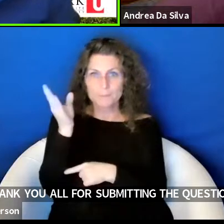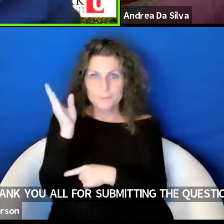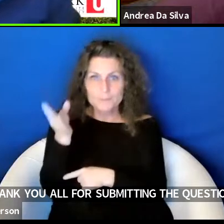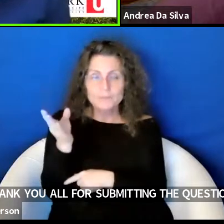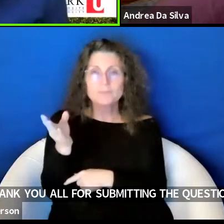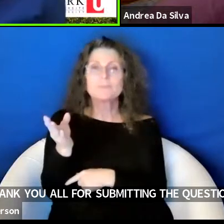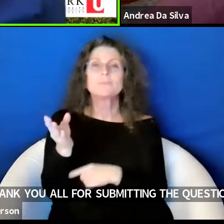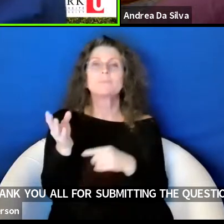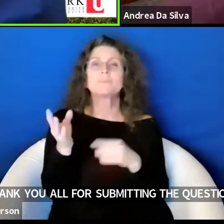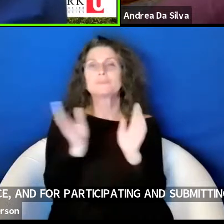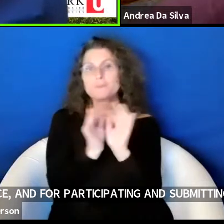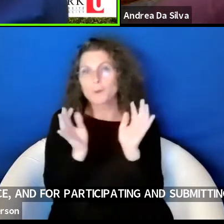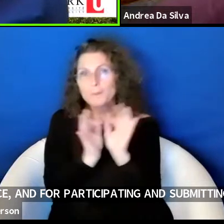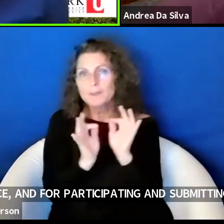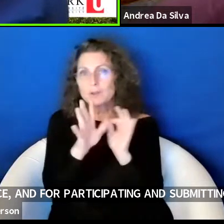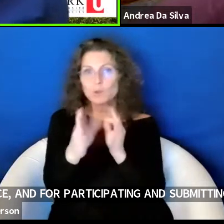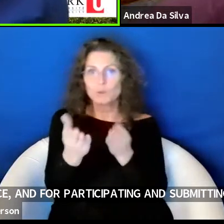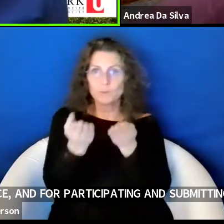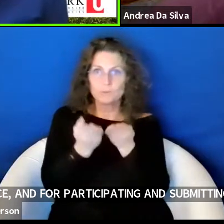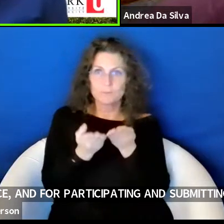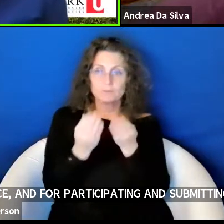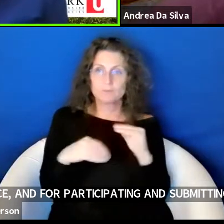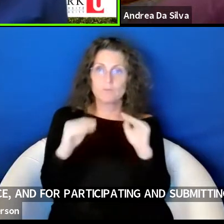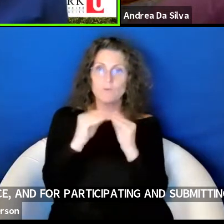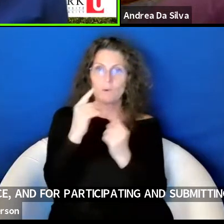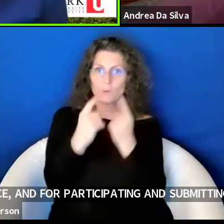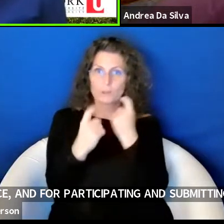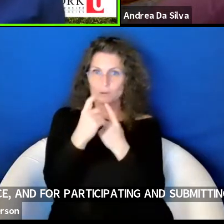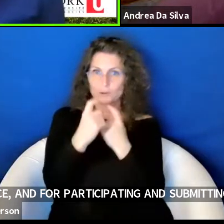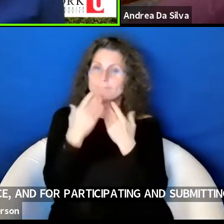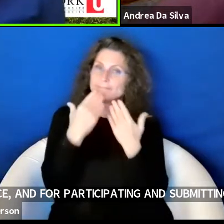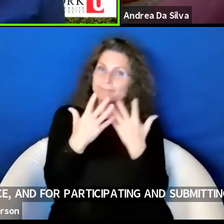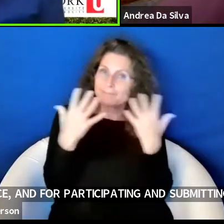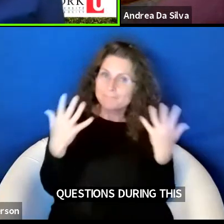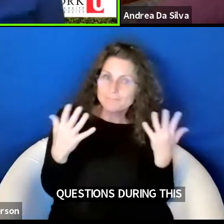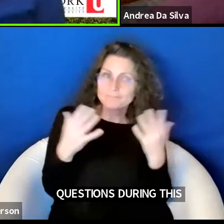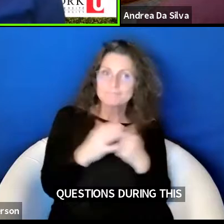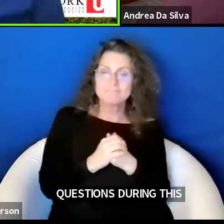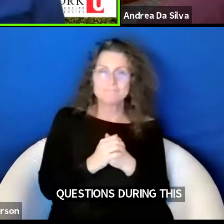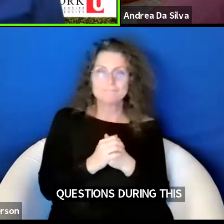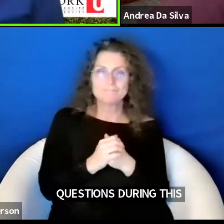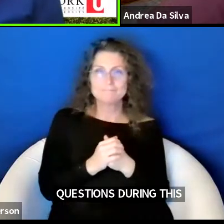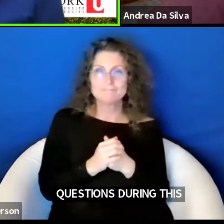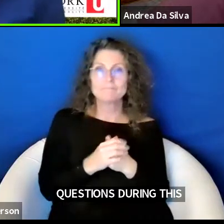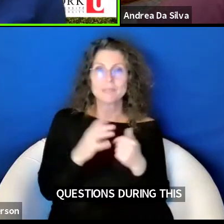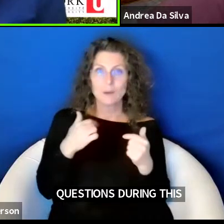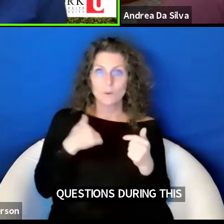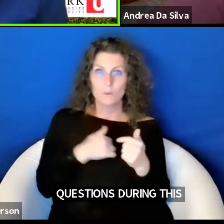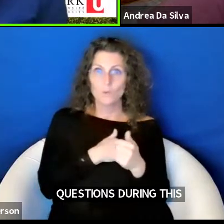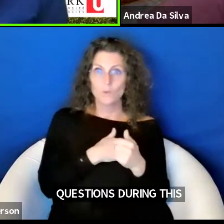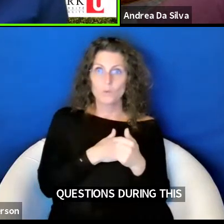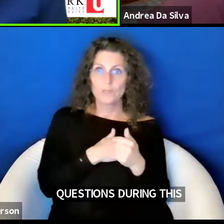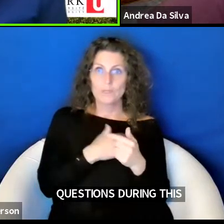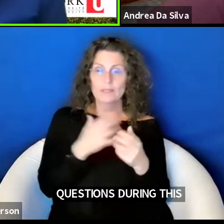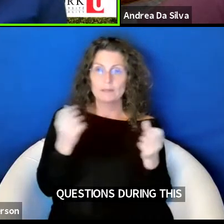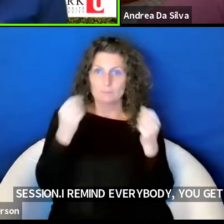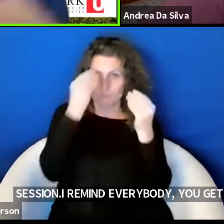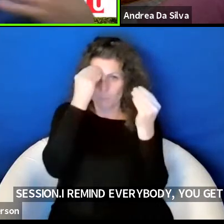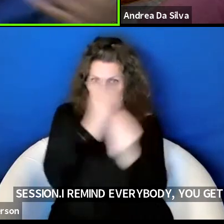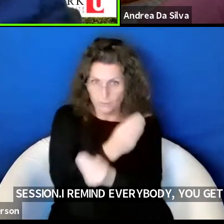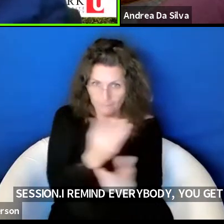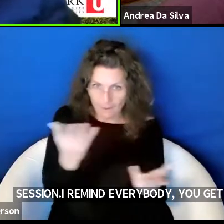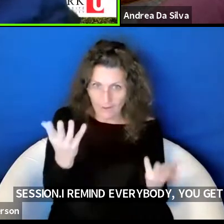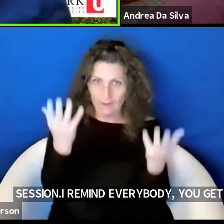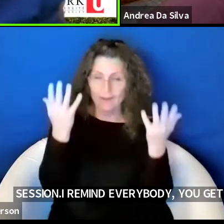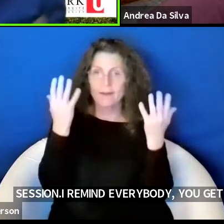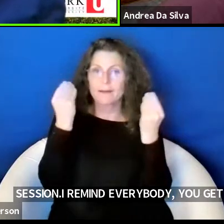session. I remind everybody, you get lots of information from us in